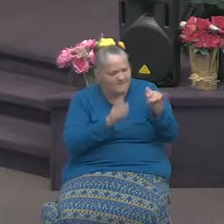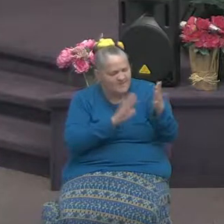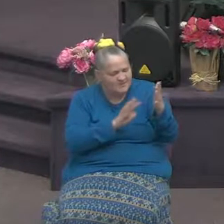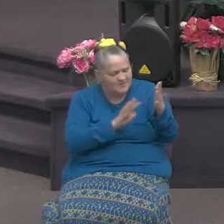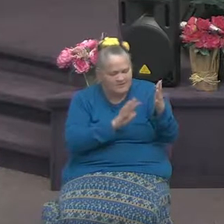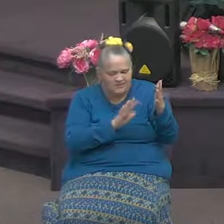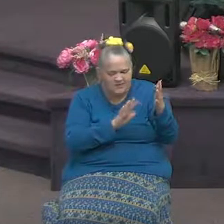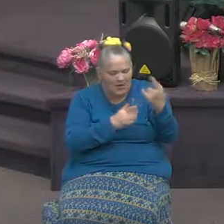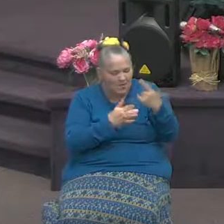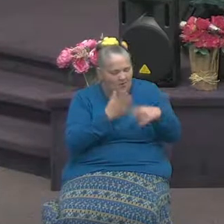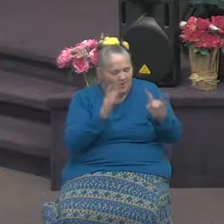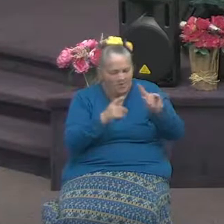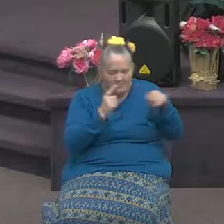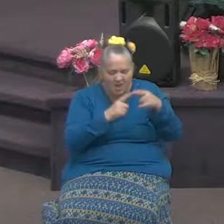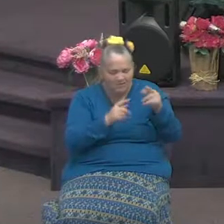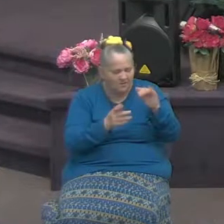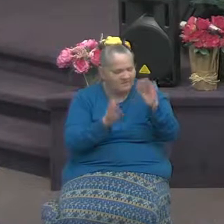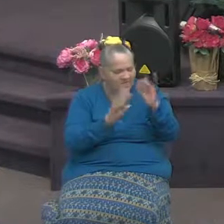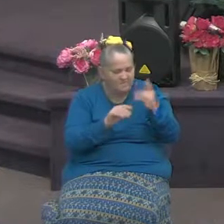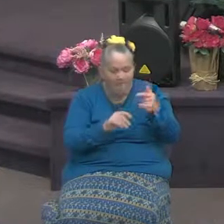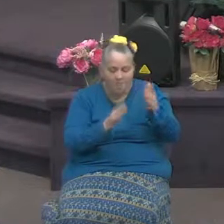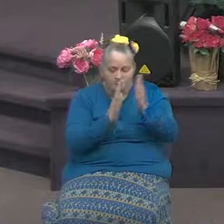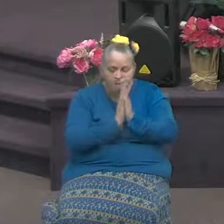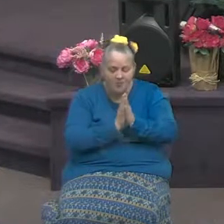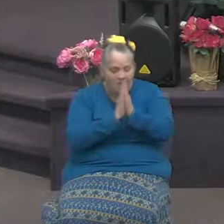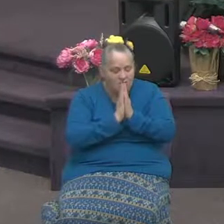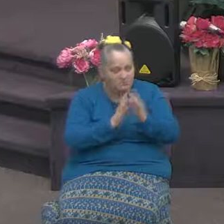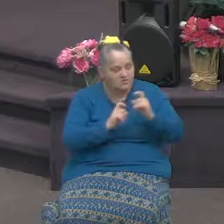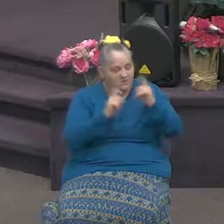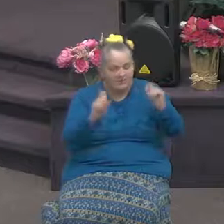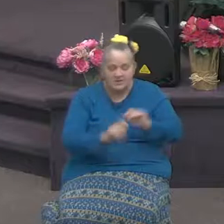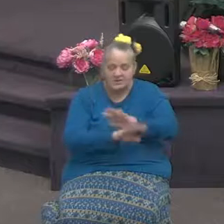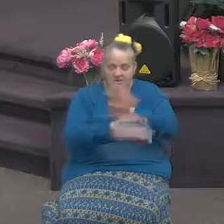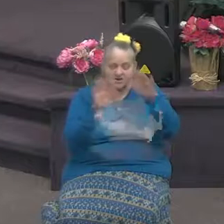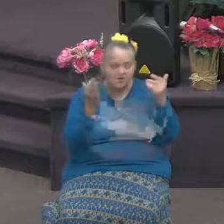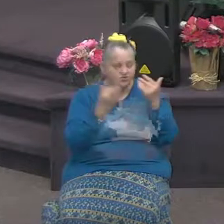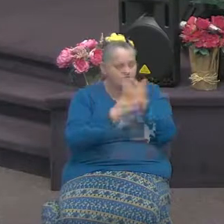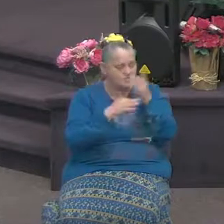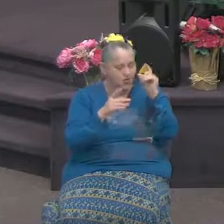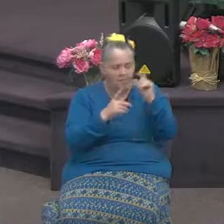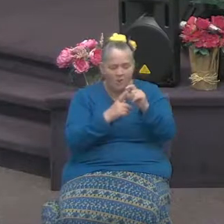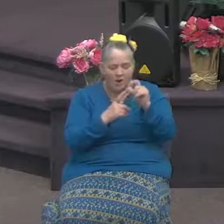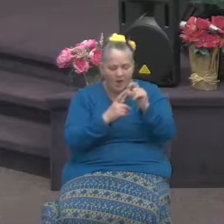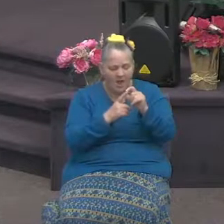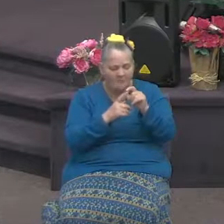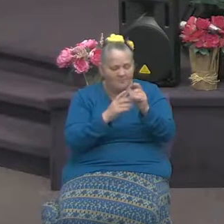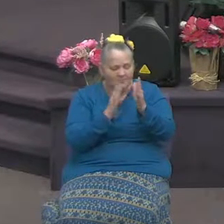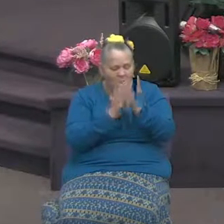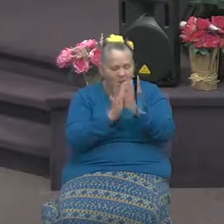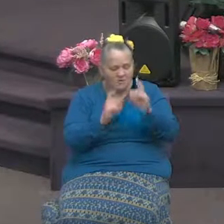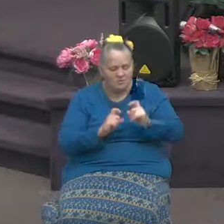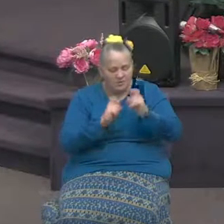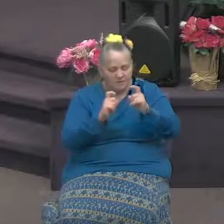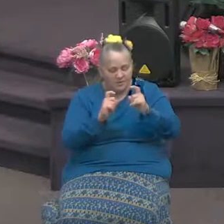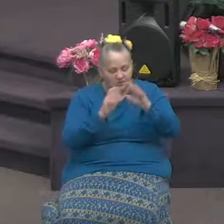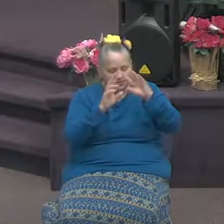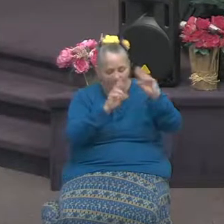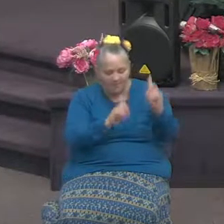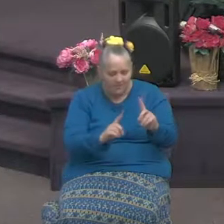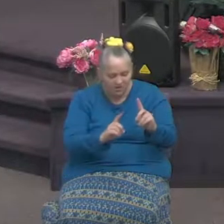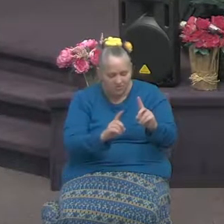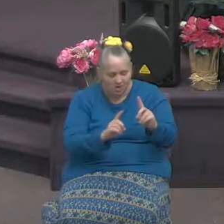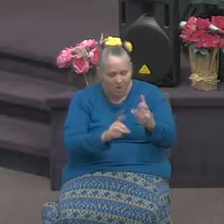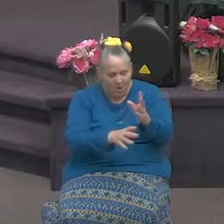they may be about to face. I pray that you would give them clarity through your word. I pray that you would give them a determination